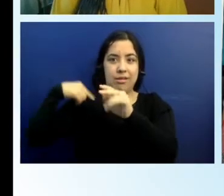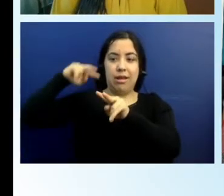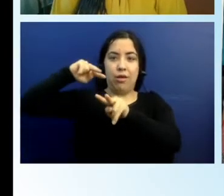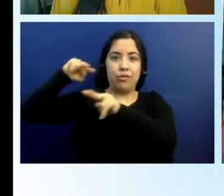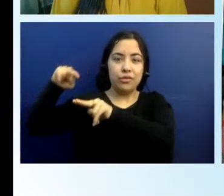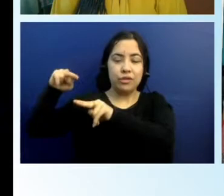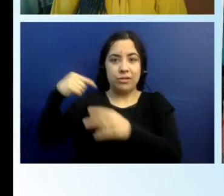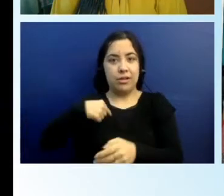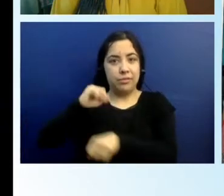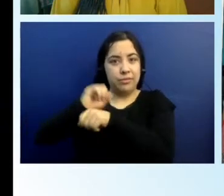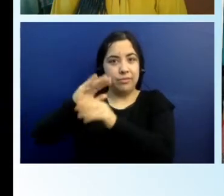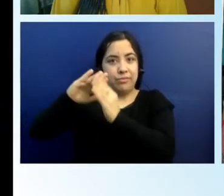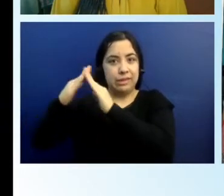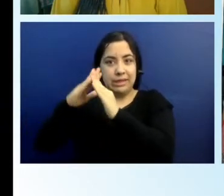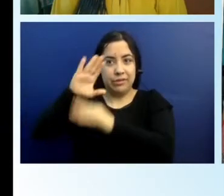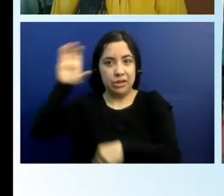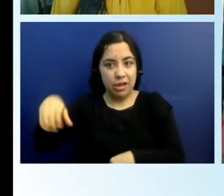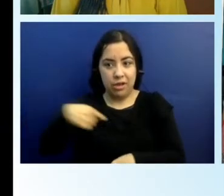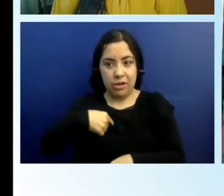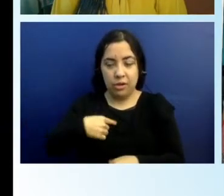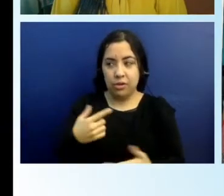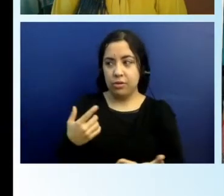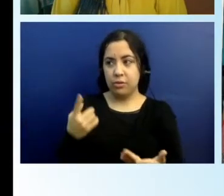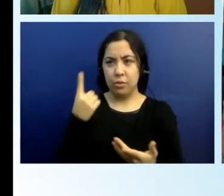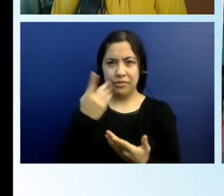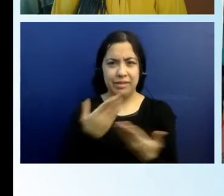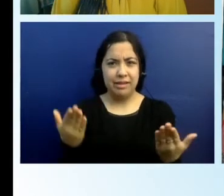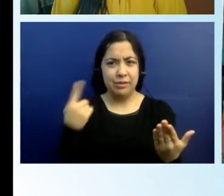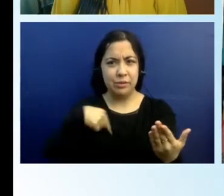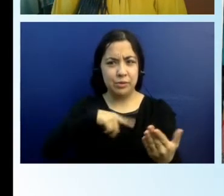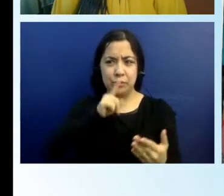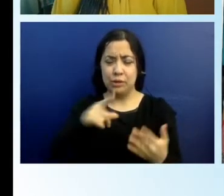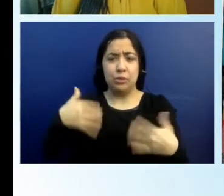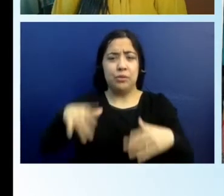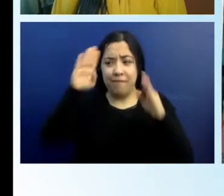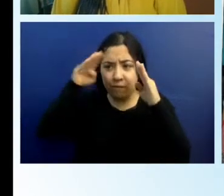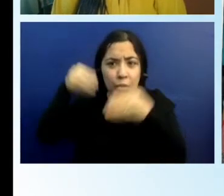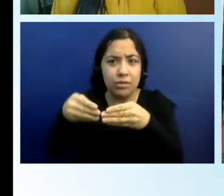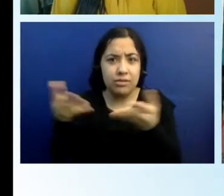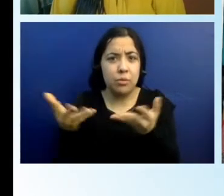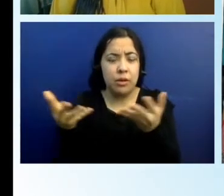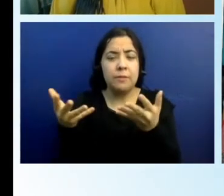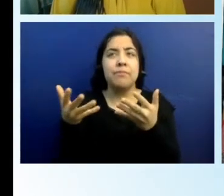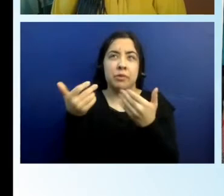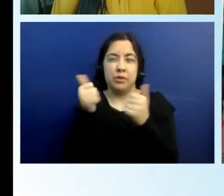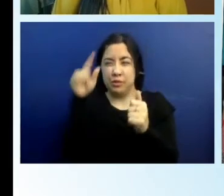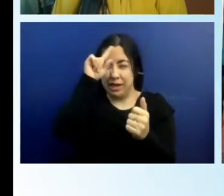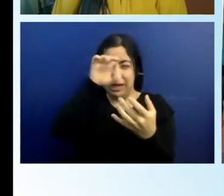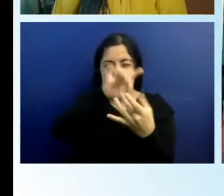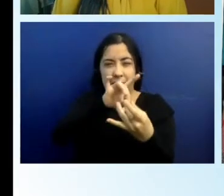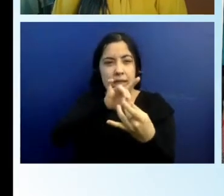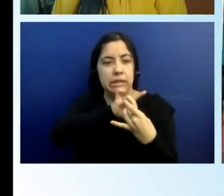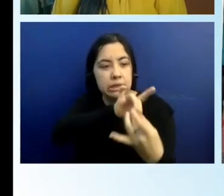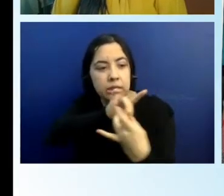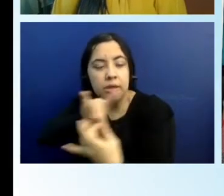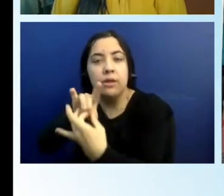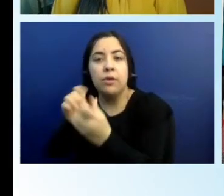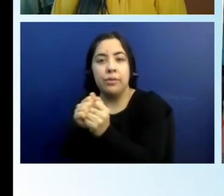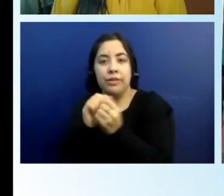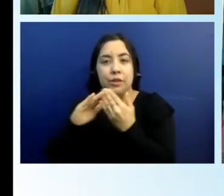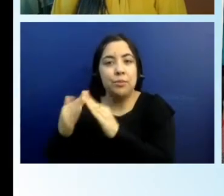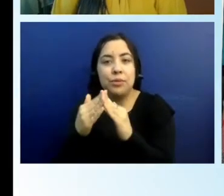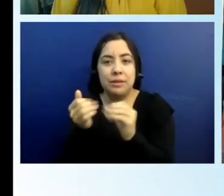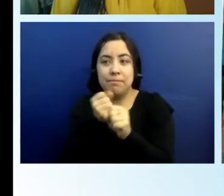worker, one of the things that we really focused on was trying to connect with community to make sure